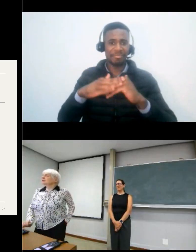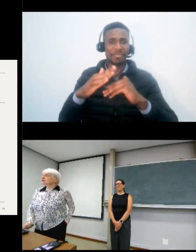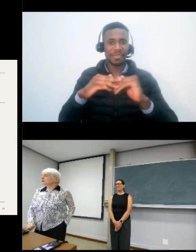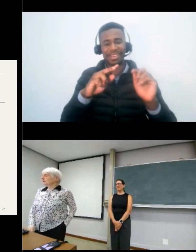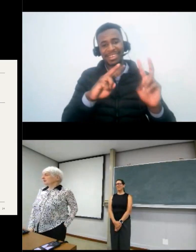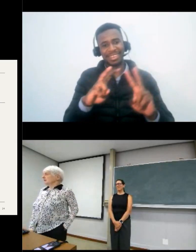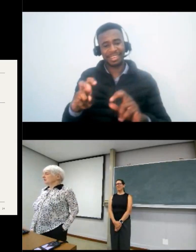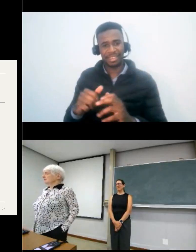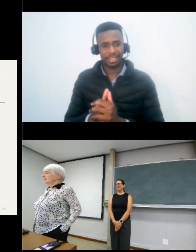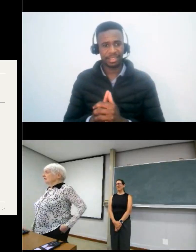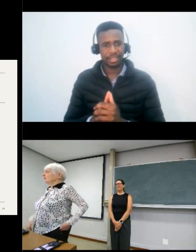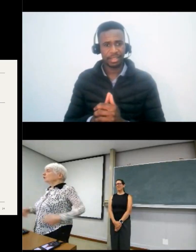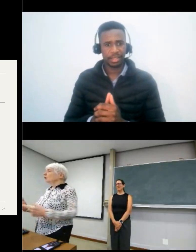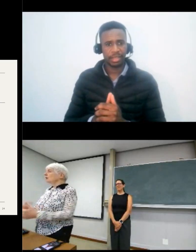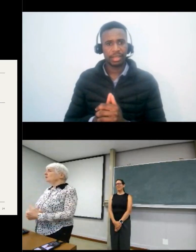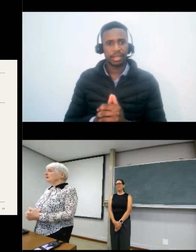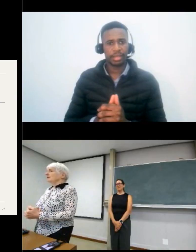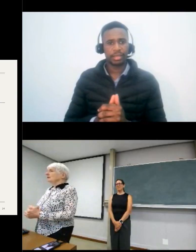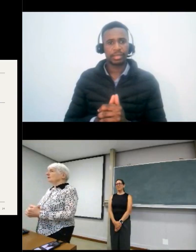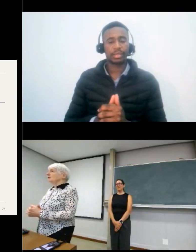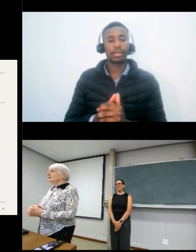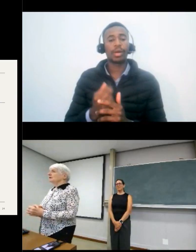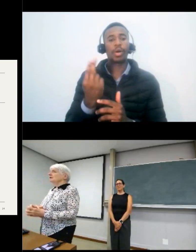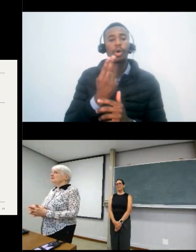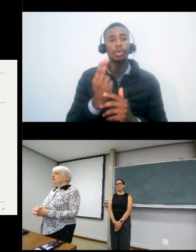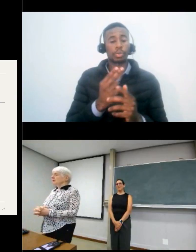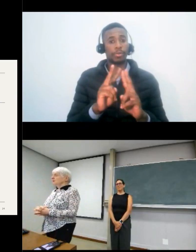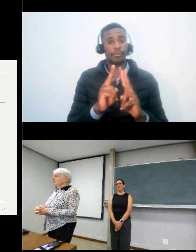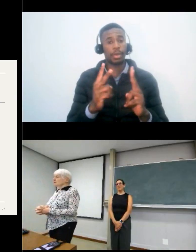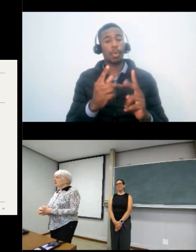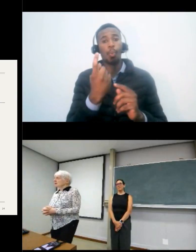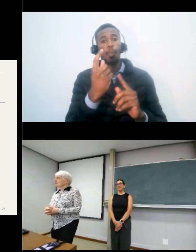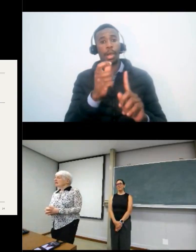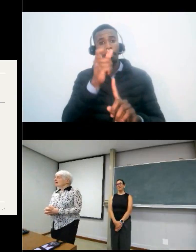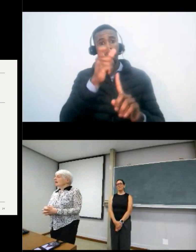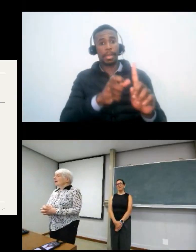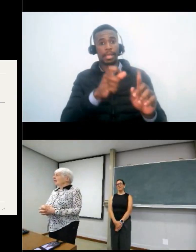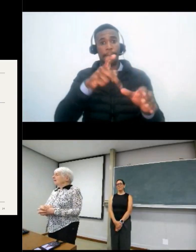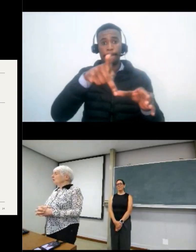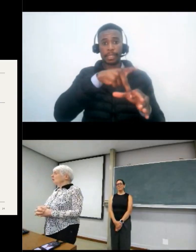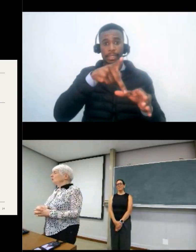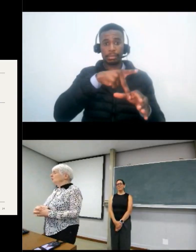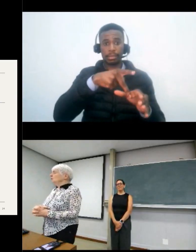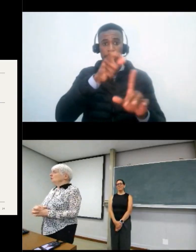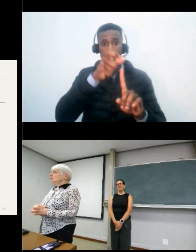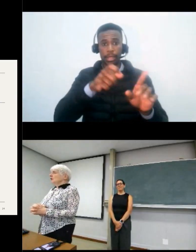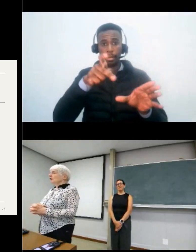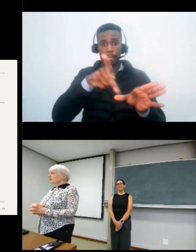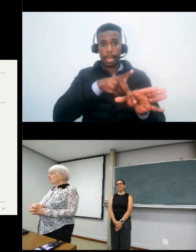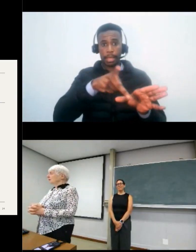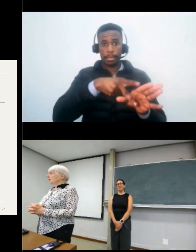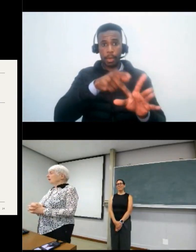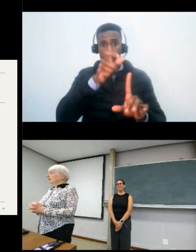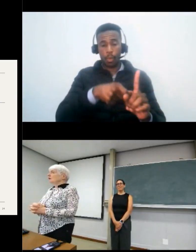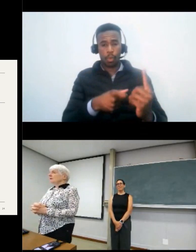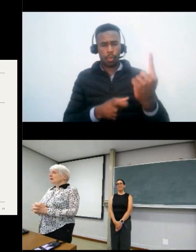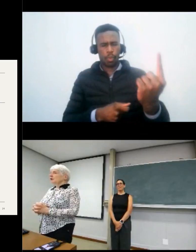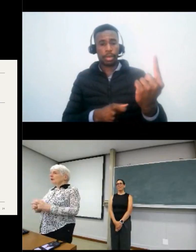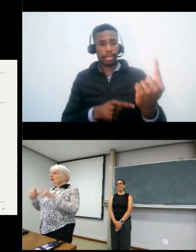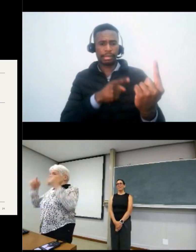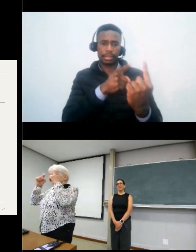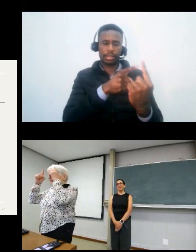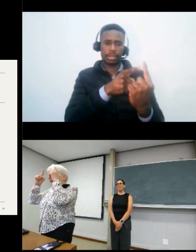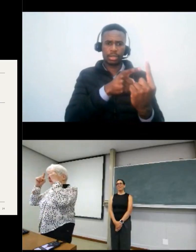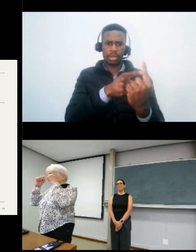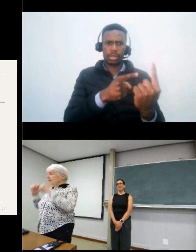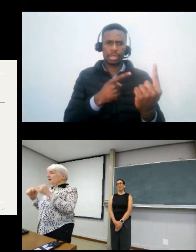There can be individual factors in variation. One participant, and this is a real puzzle to us, had no use of